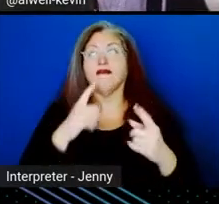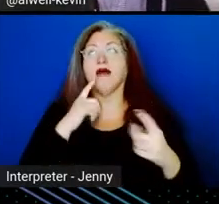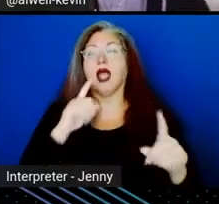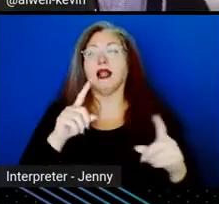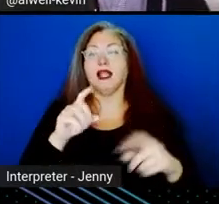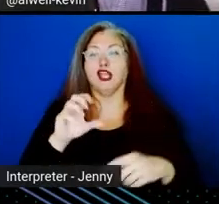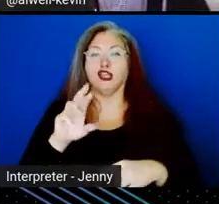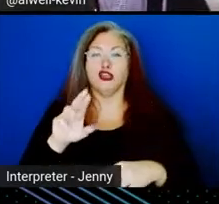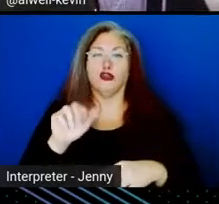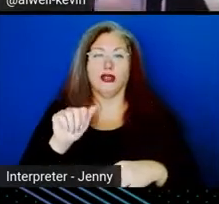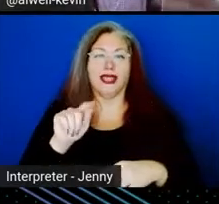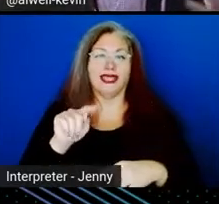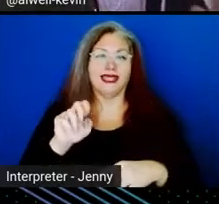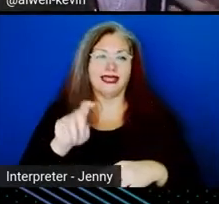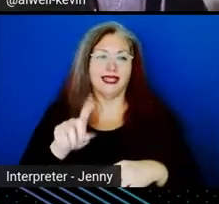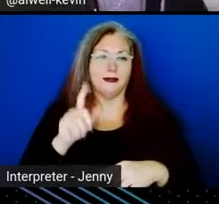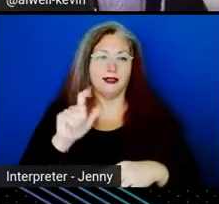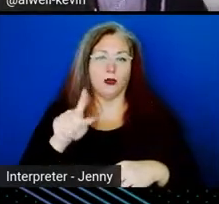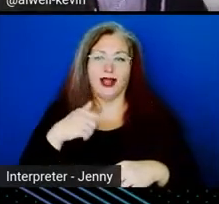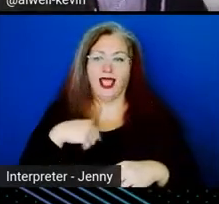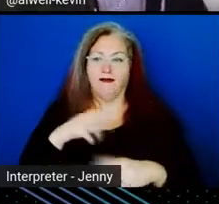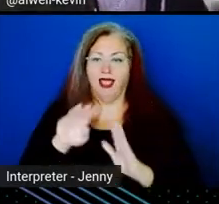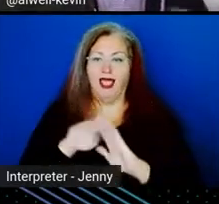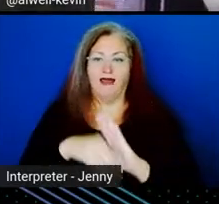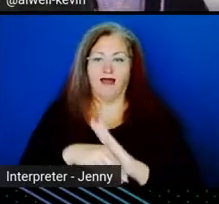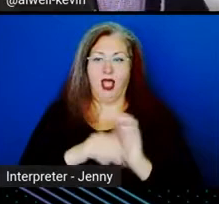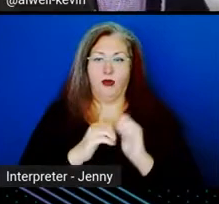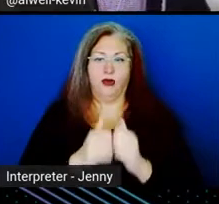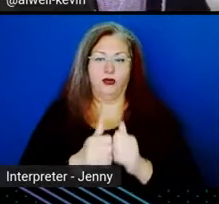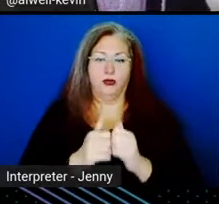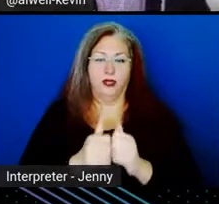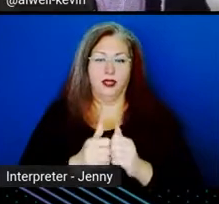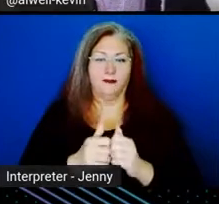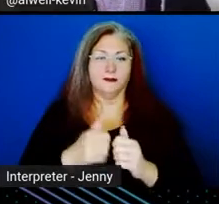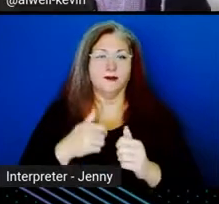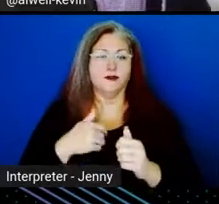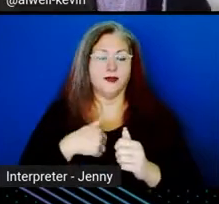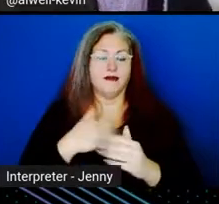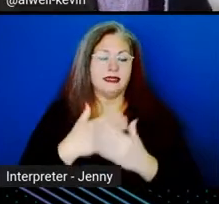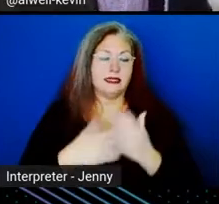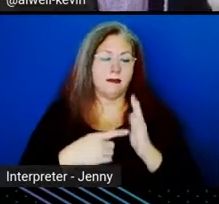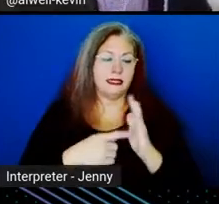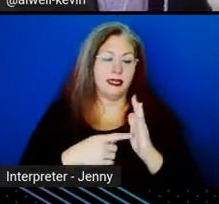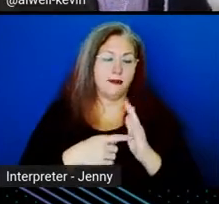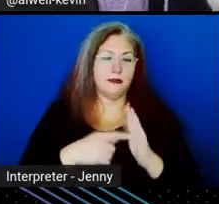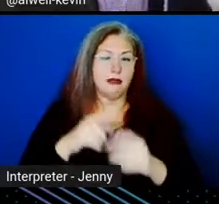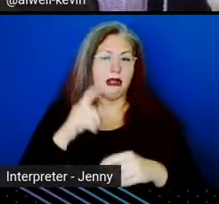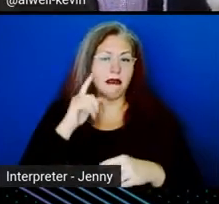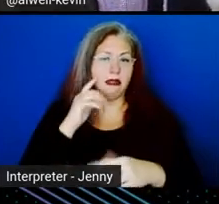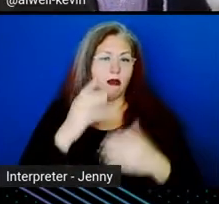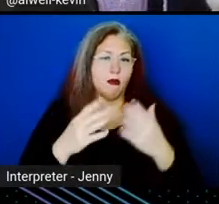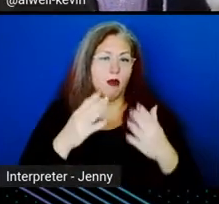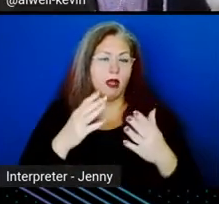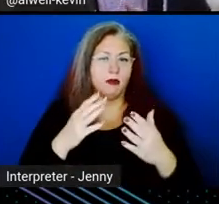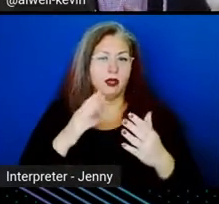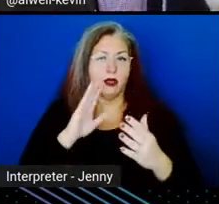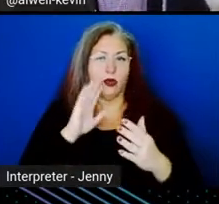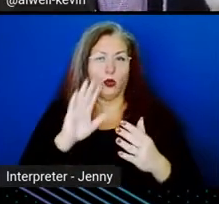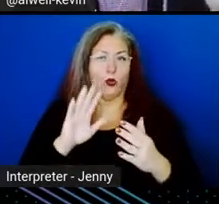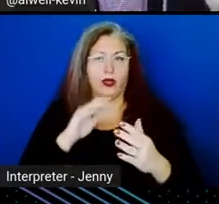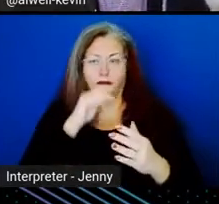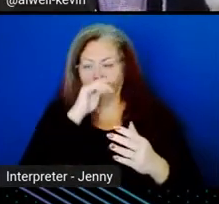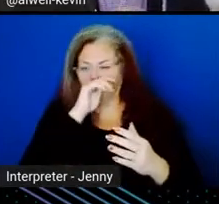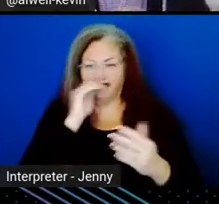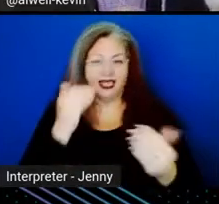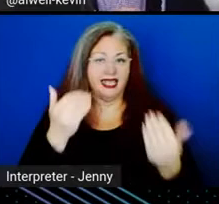curated. I kind of broke them down because we only have 30 minutes to spend together. I have some demos that I think will probably fill up our time. And